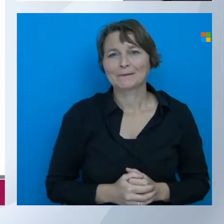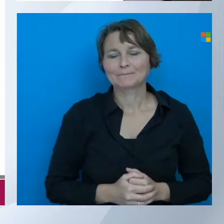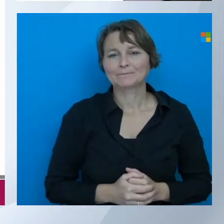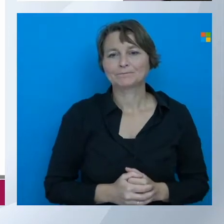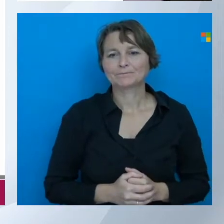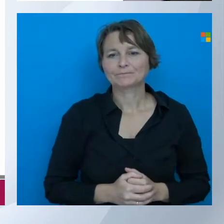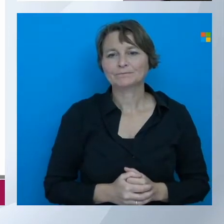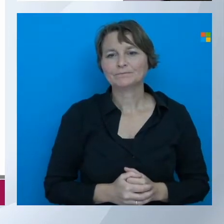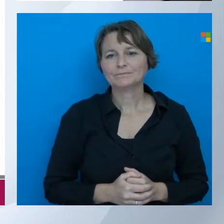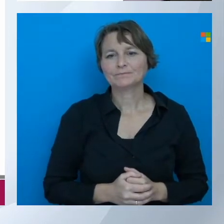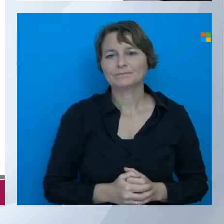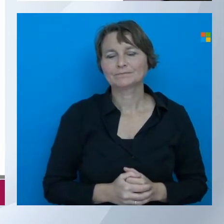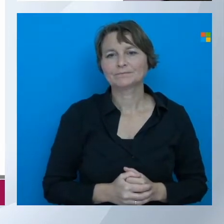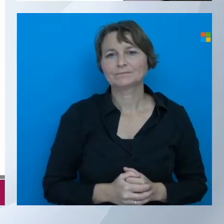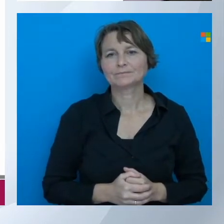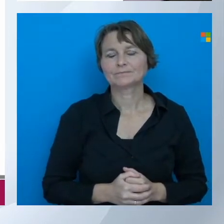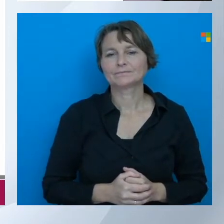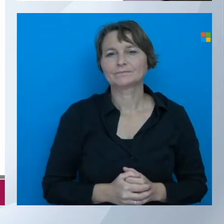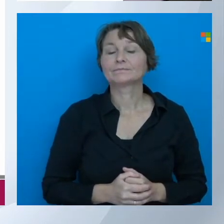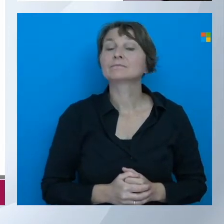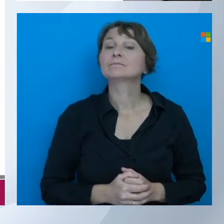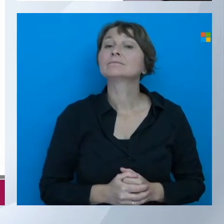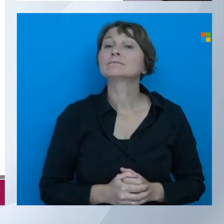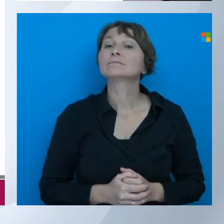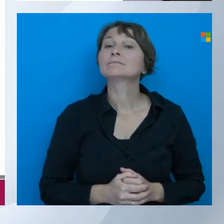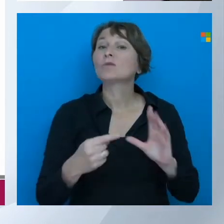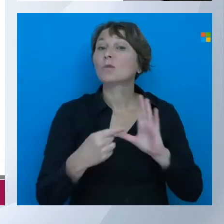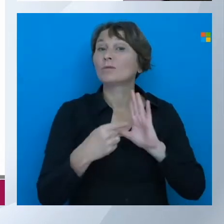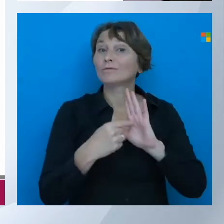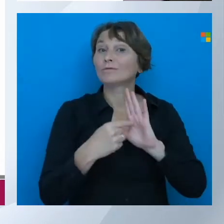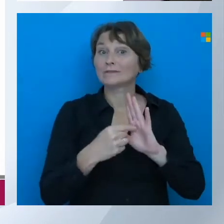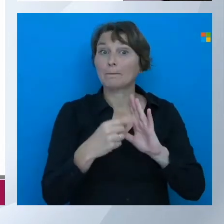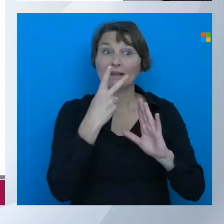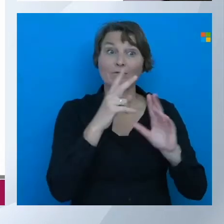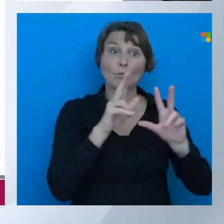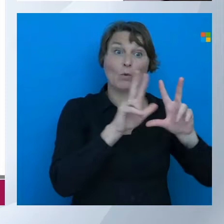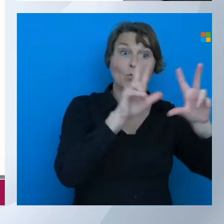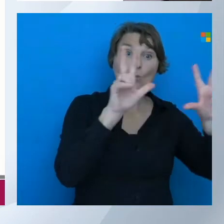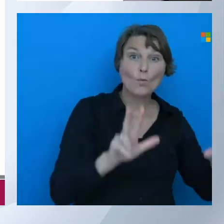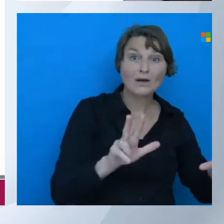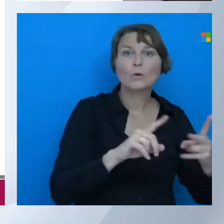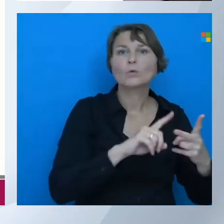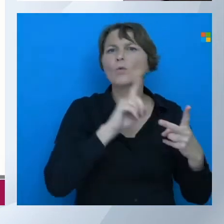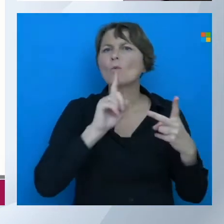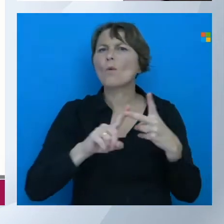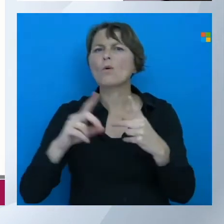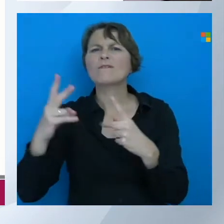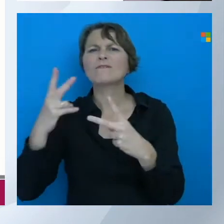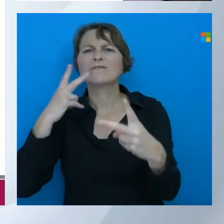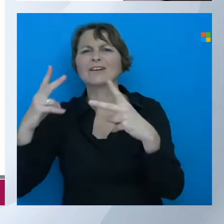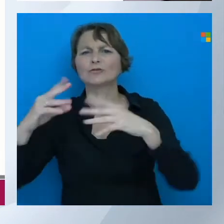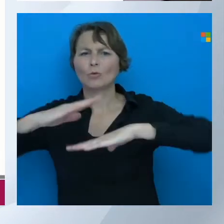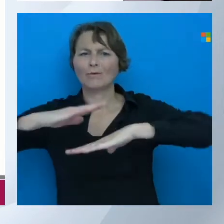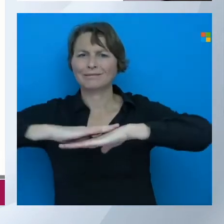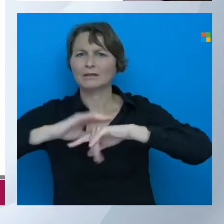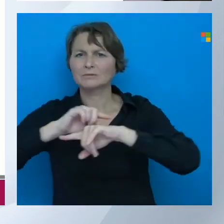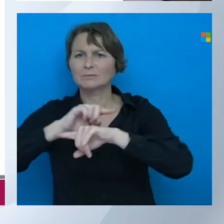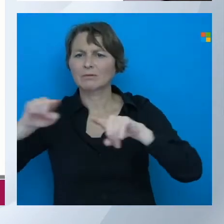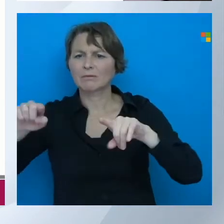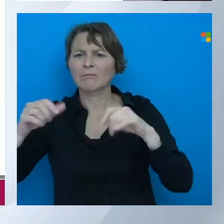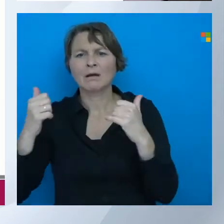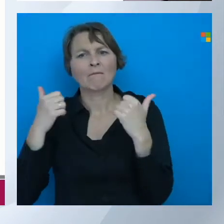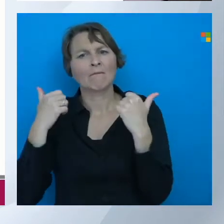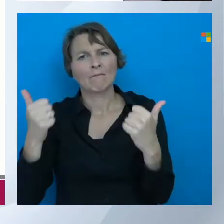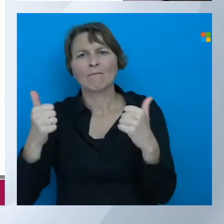And if we're talking about Windows Virtual Desktop, there's also a great GitHub repository that